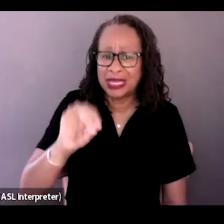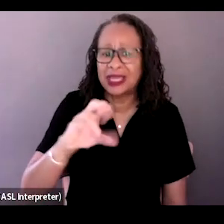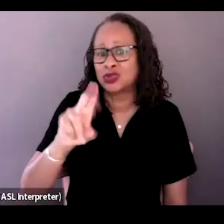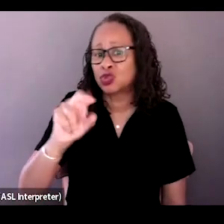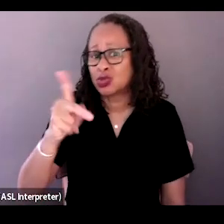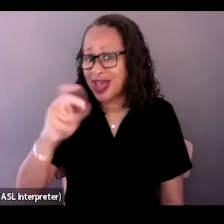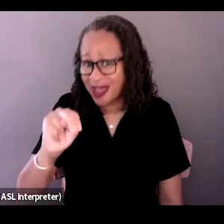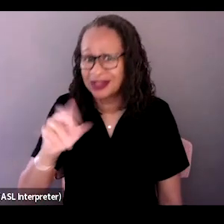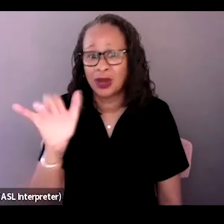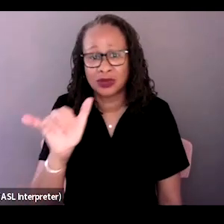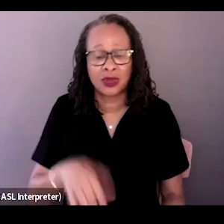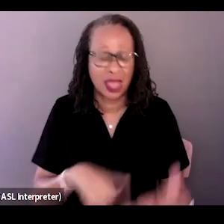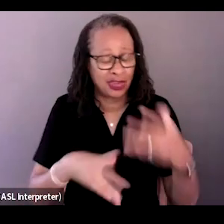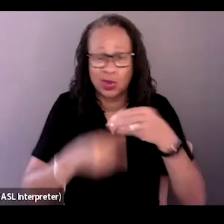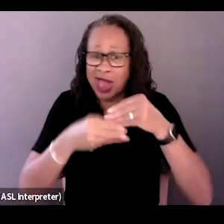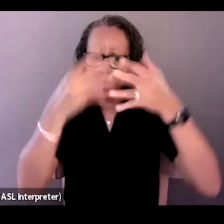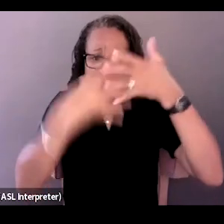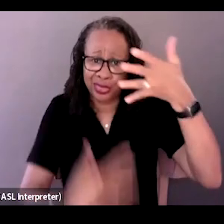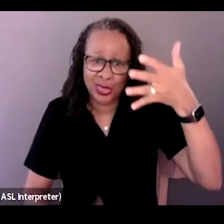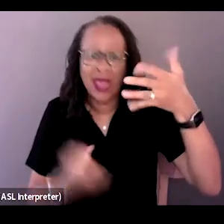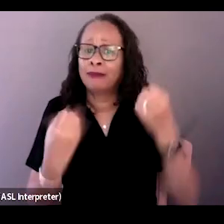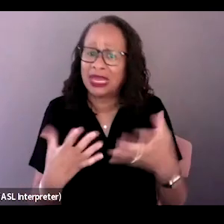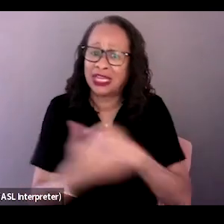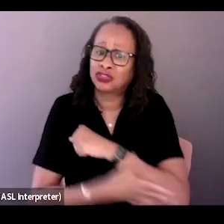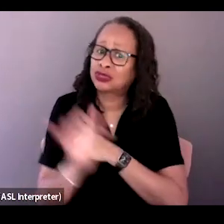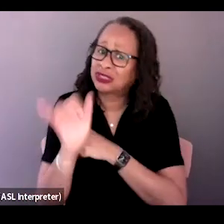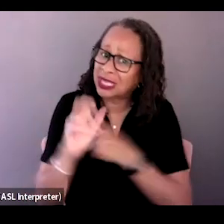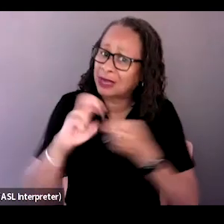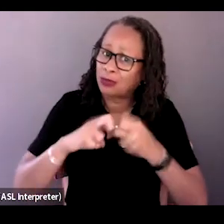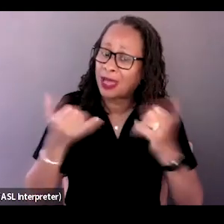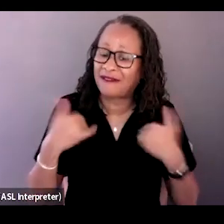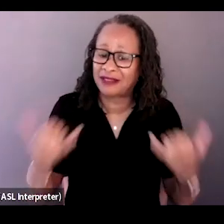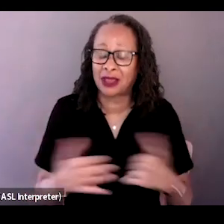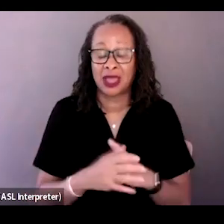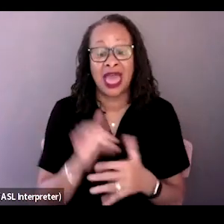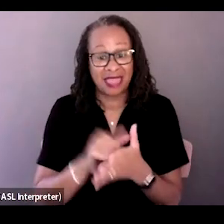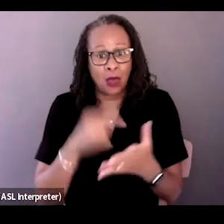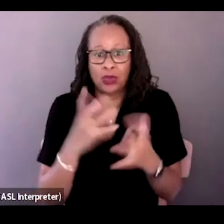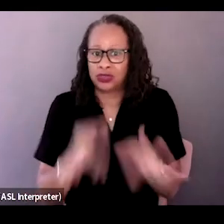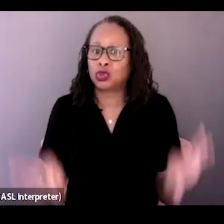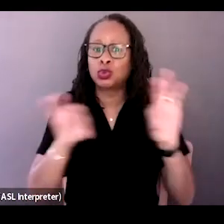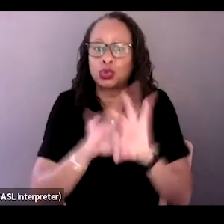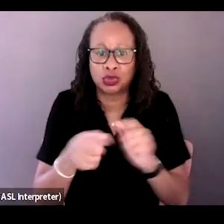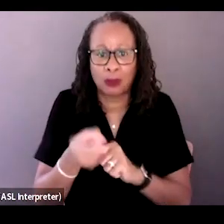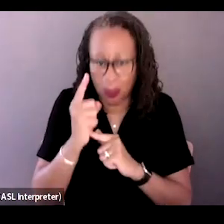you can add a whole number. Because what I felt was a